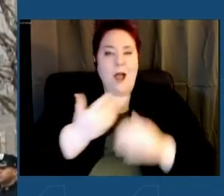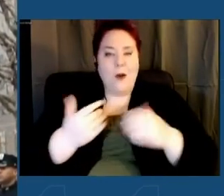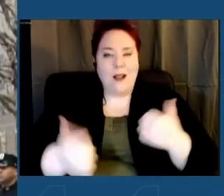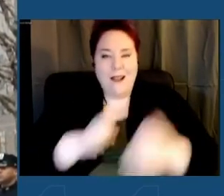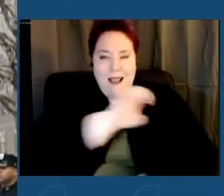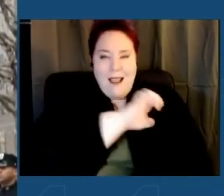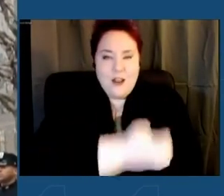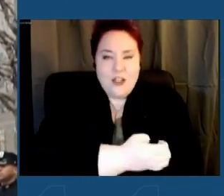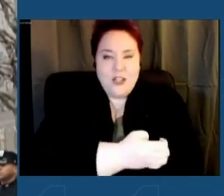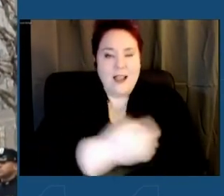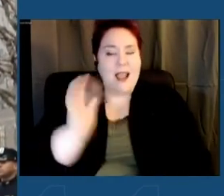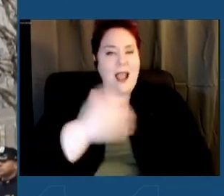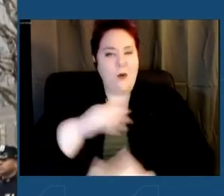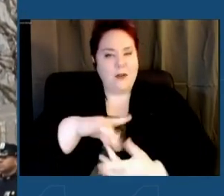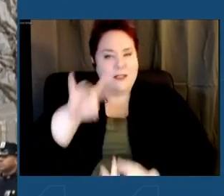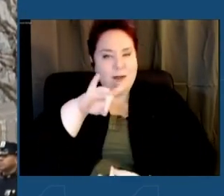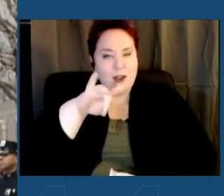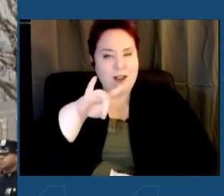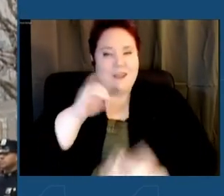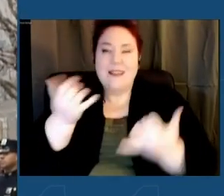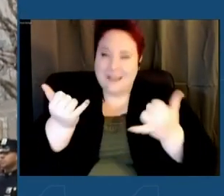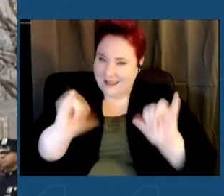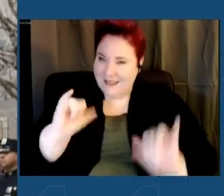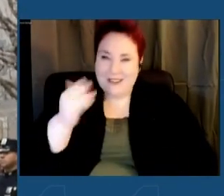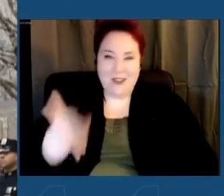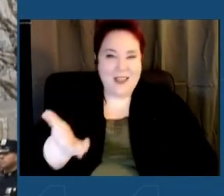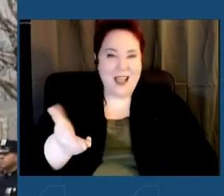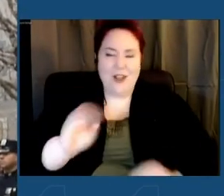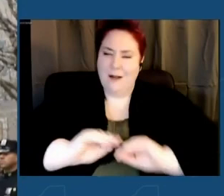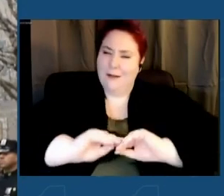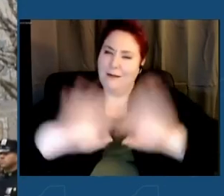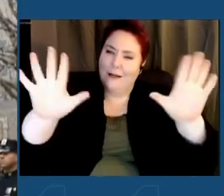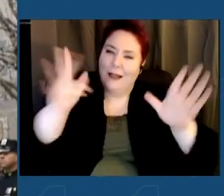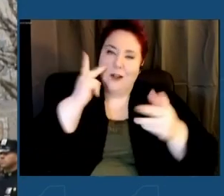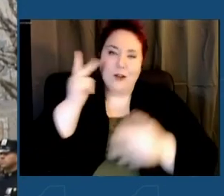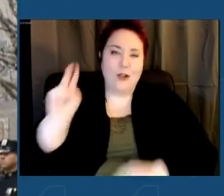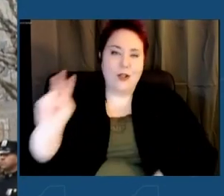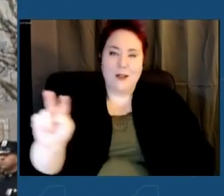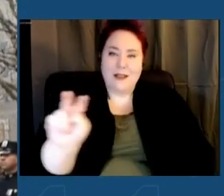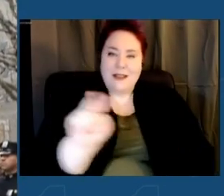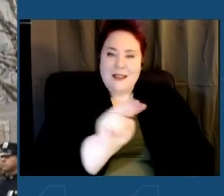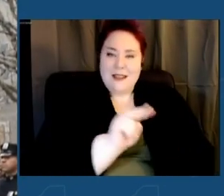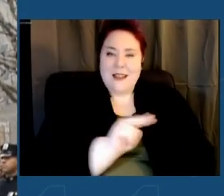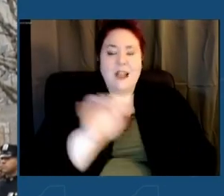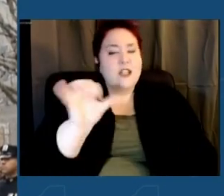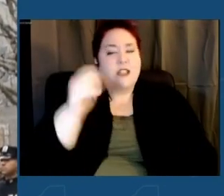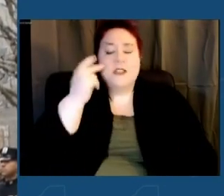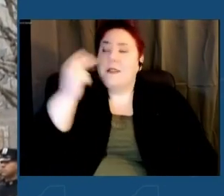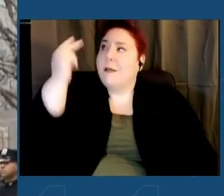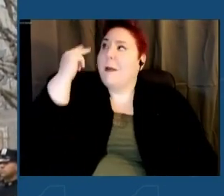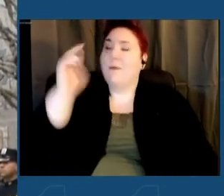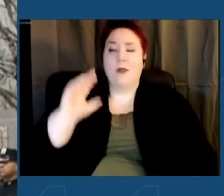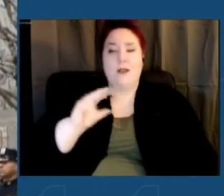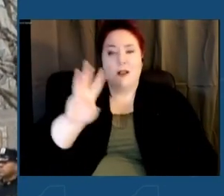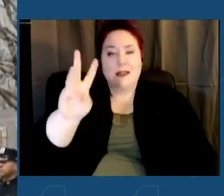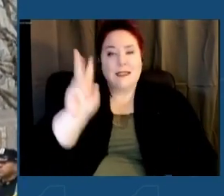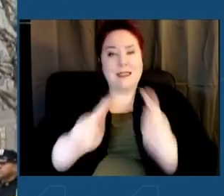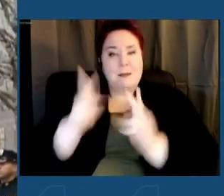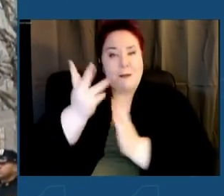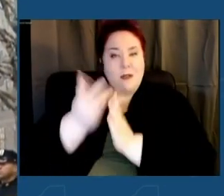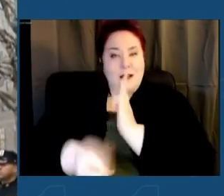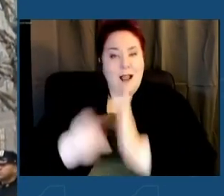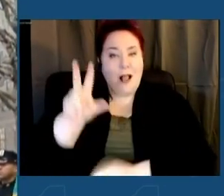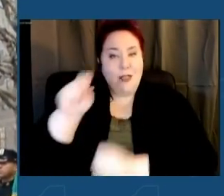the answer to that is clear. Just like the memory of the 6 people who were tragically killed 30 years ago,